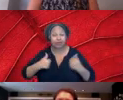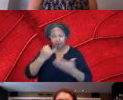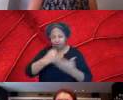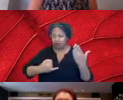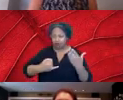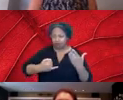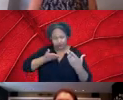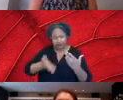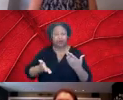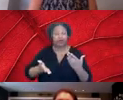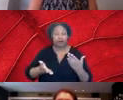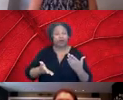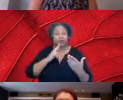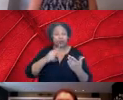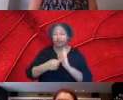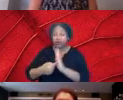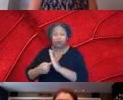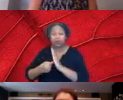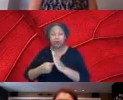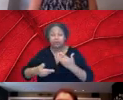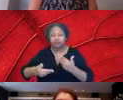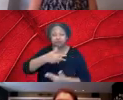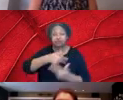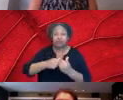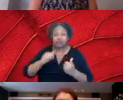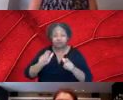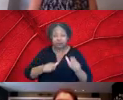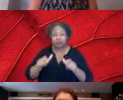So when I got the award, I would also say